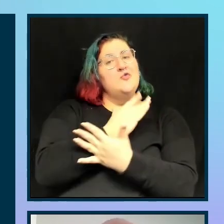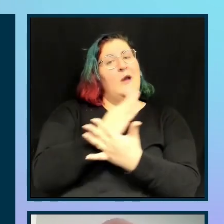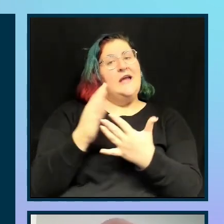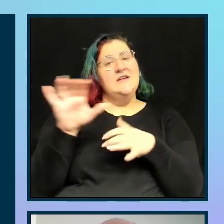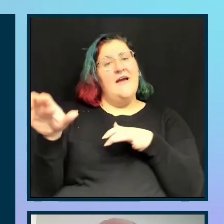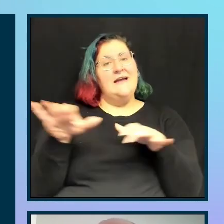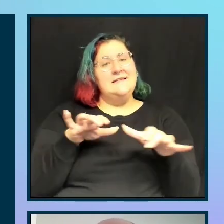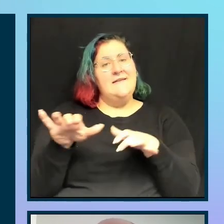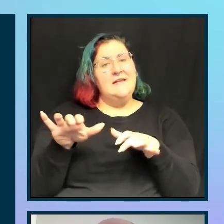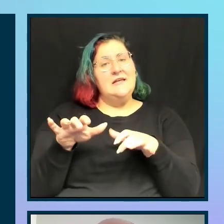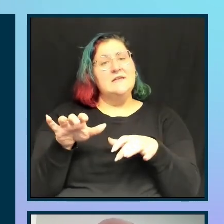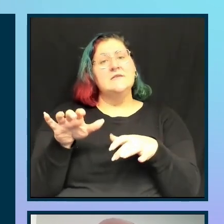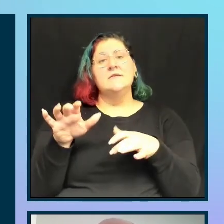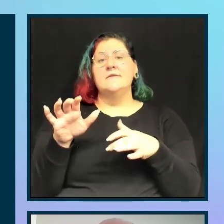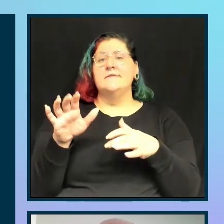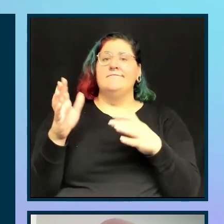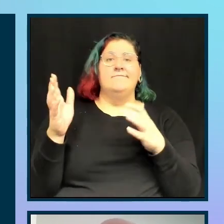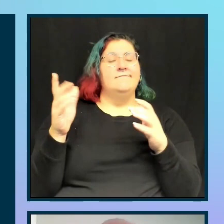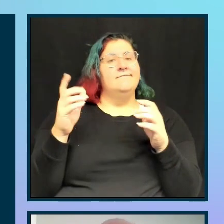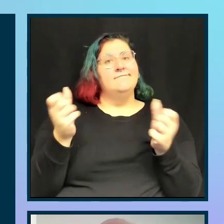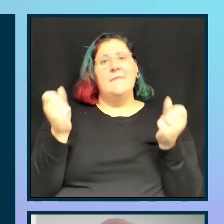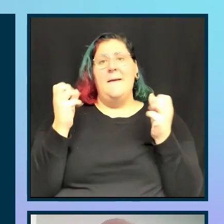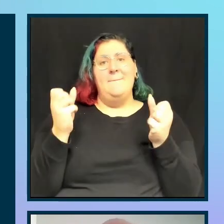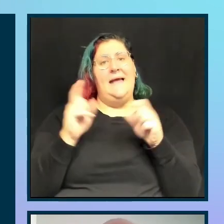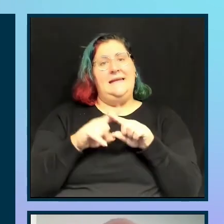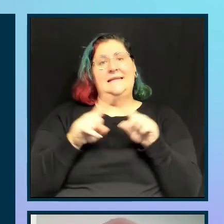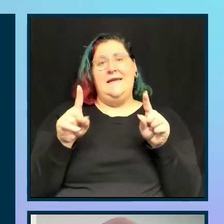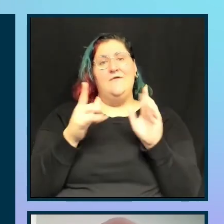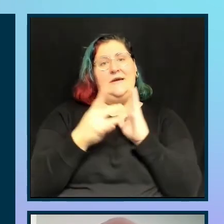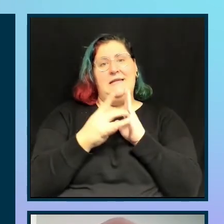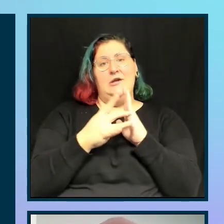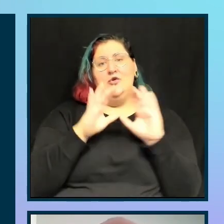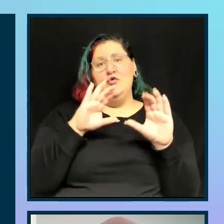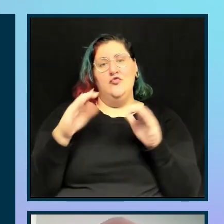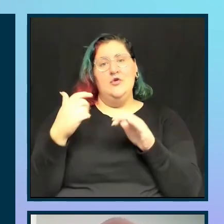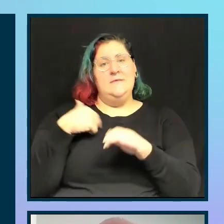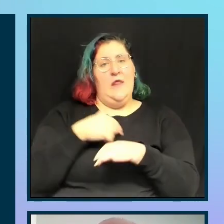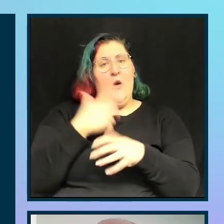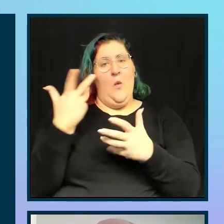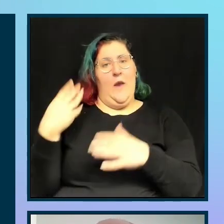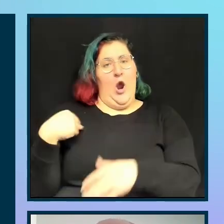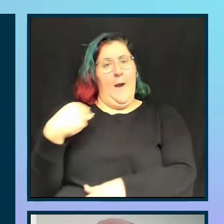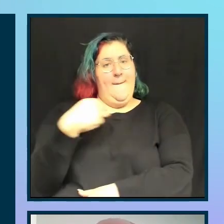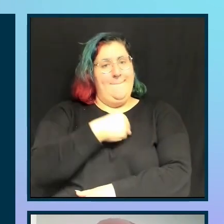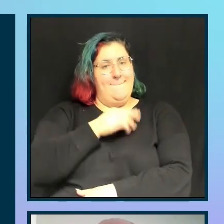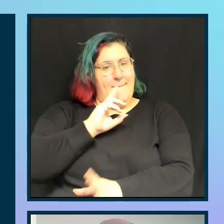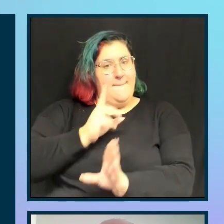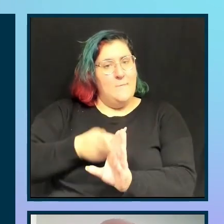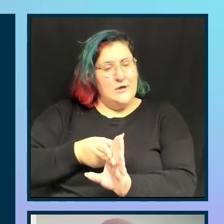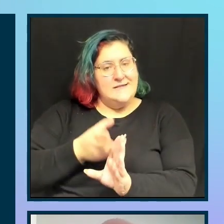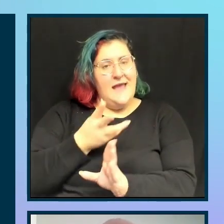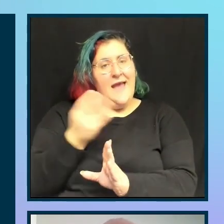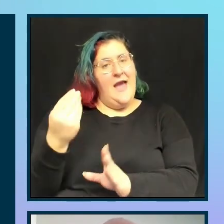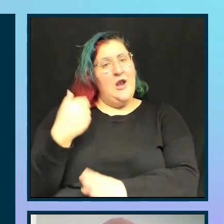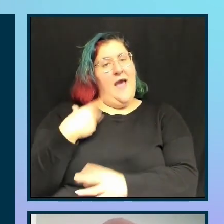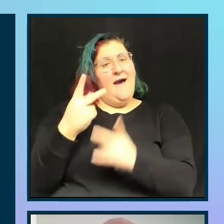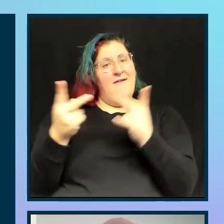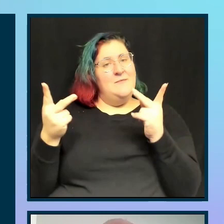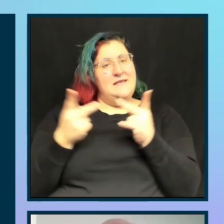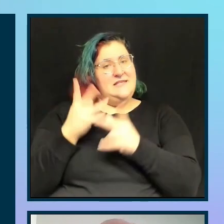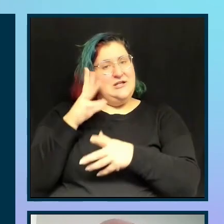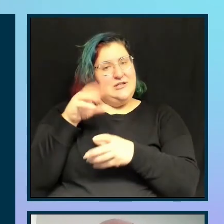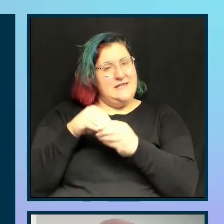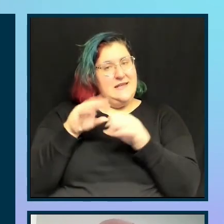technical aspects covers a broad number of technical groups of which we are members and have served positions in. We also have